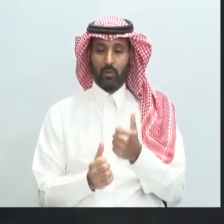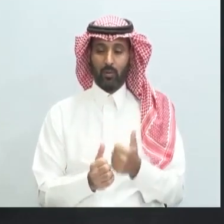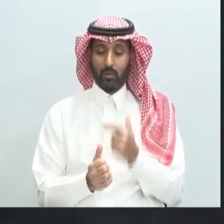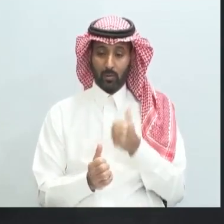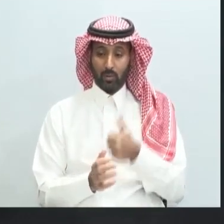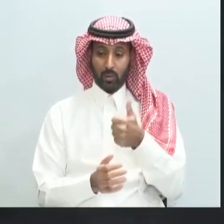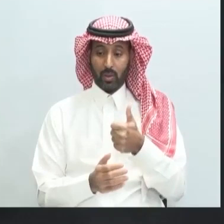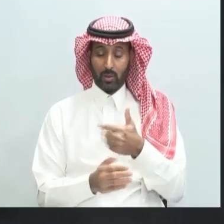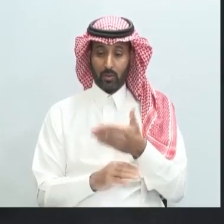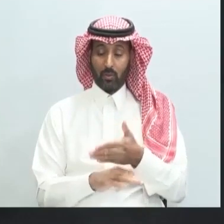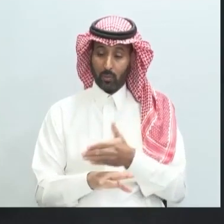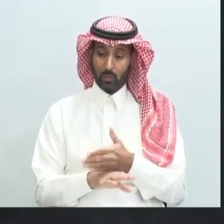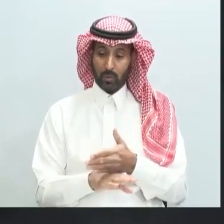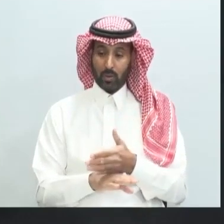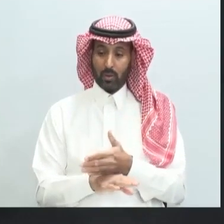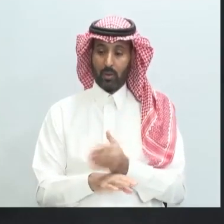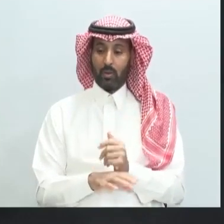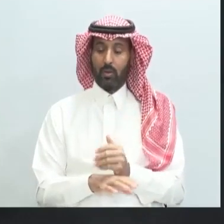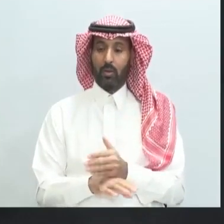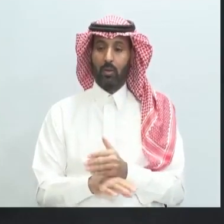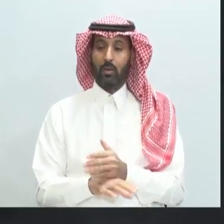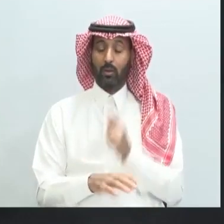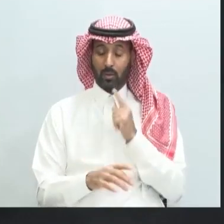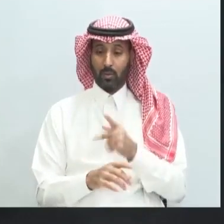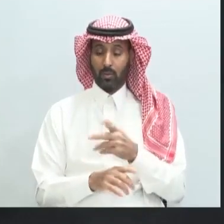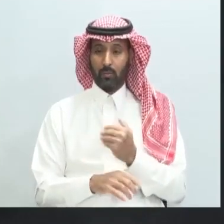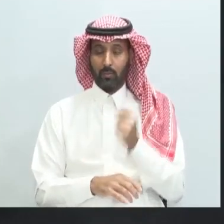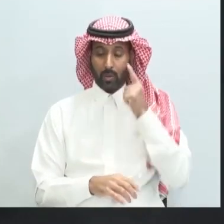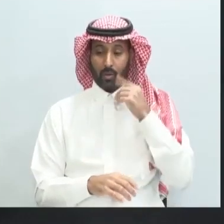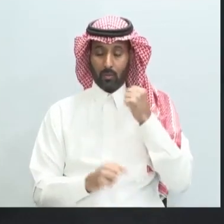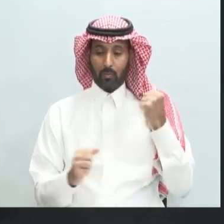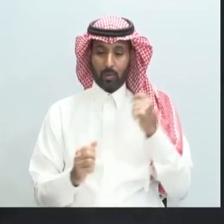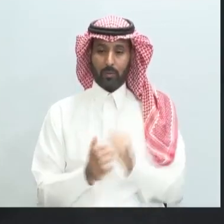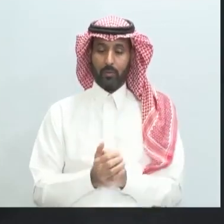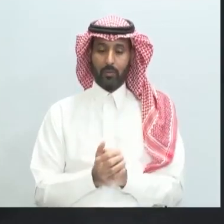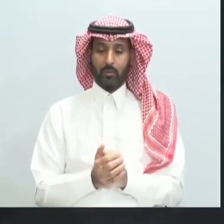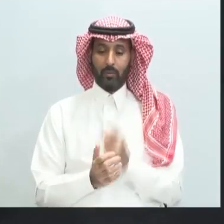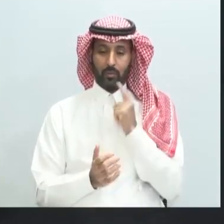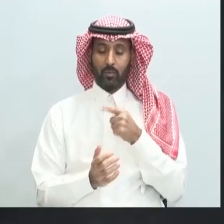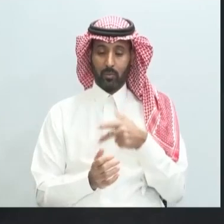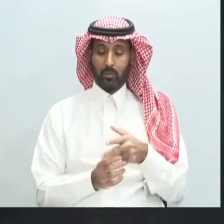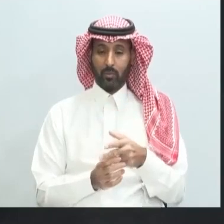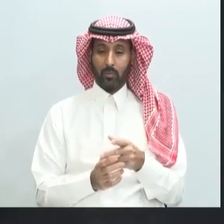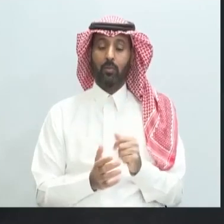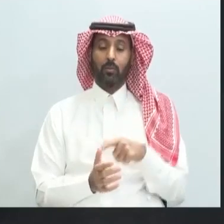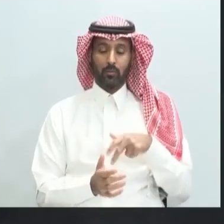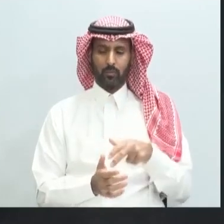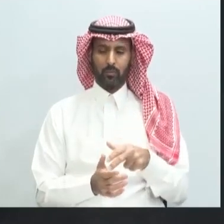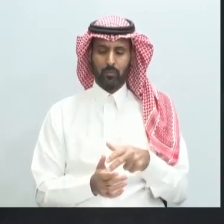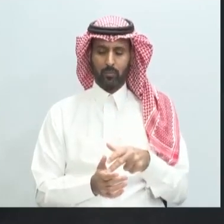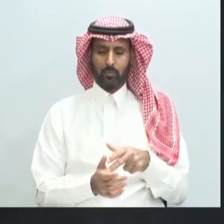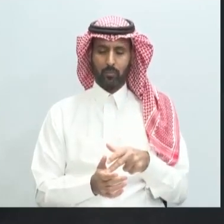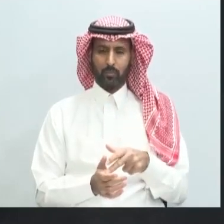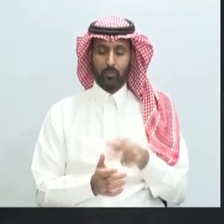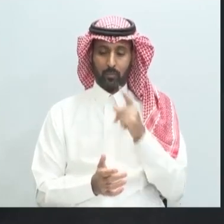good things that we should have when we get up, we said that we should get up, and also